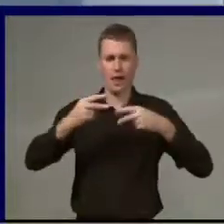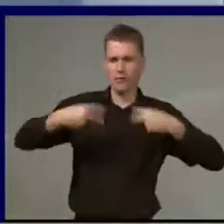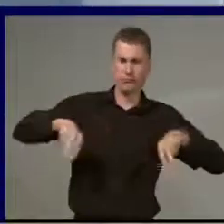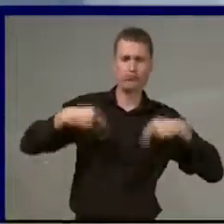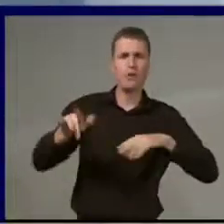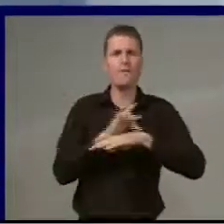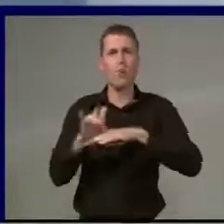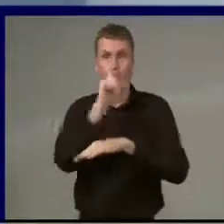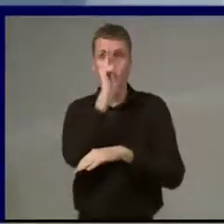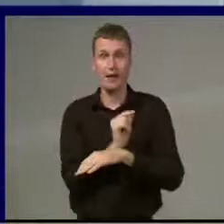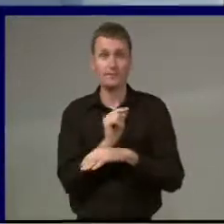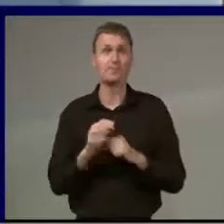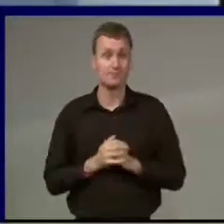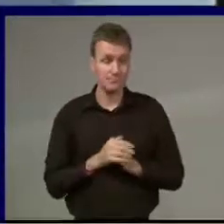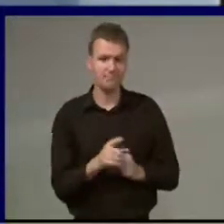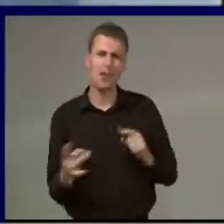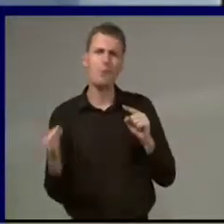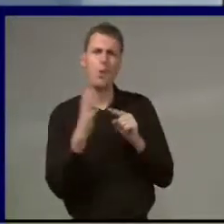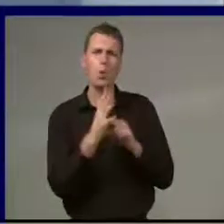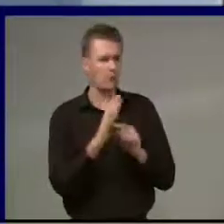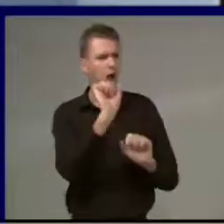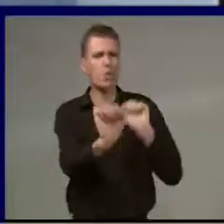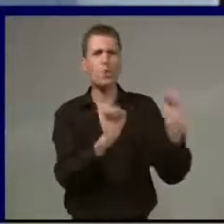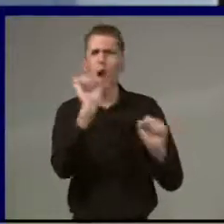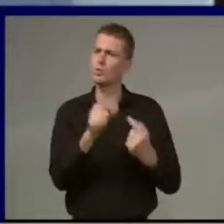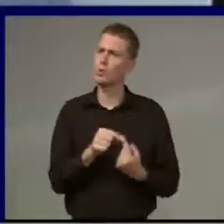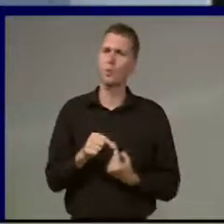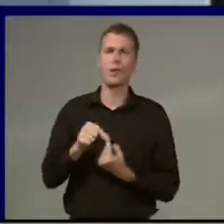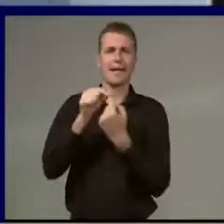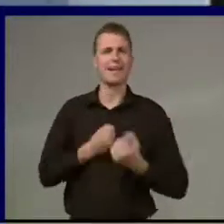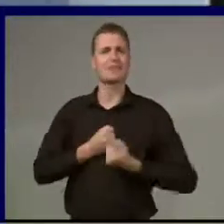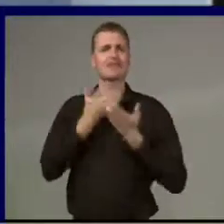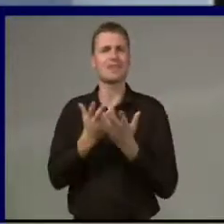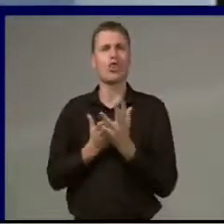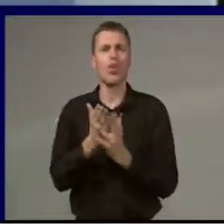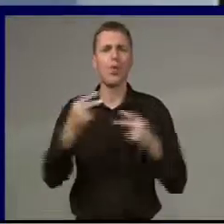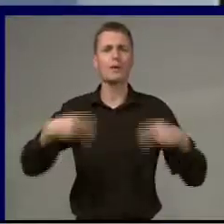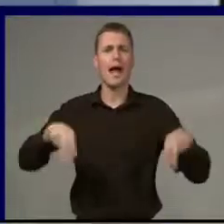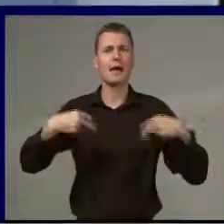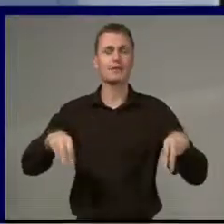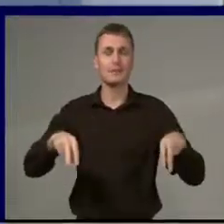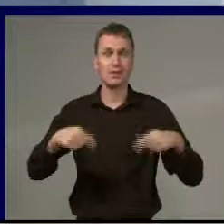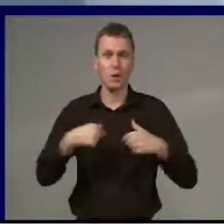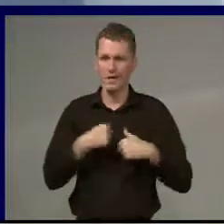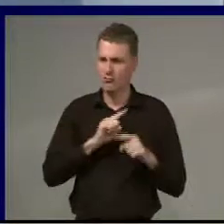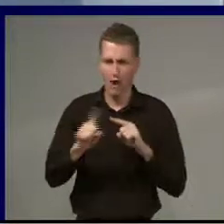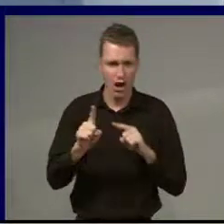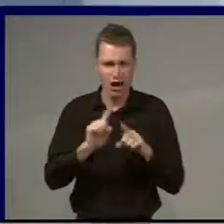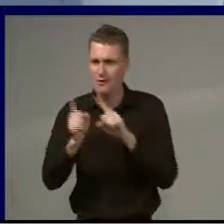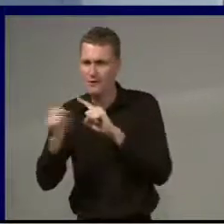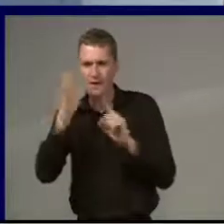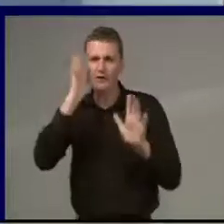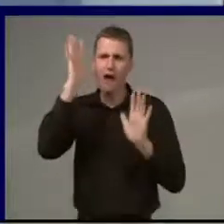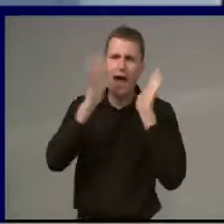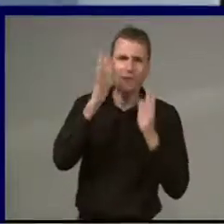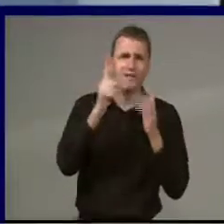it's their opportunity to express themselves through dance. So the challenge for us is finding as many unique and innovative ways as we can allow